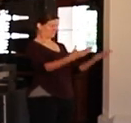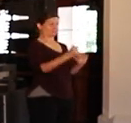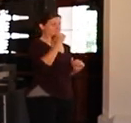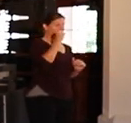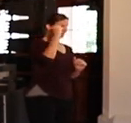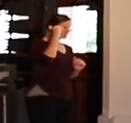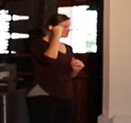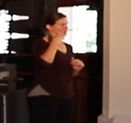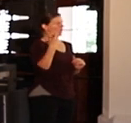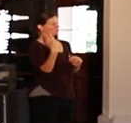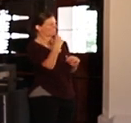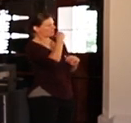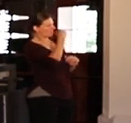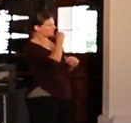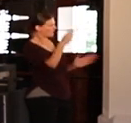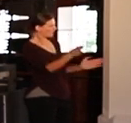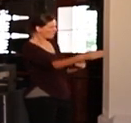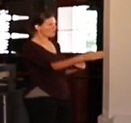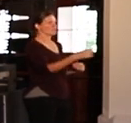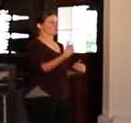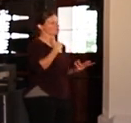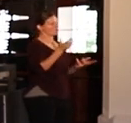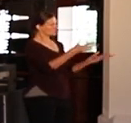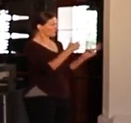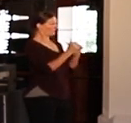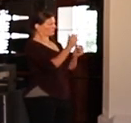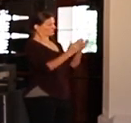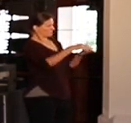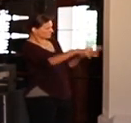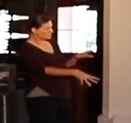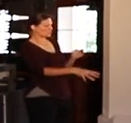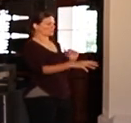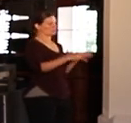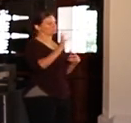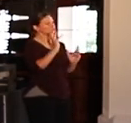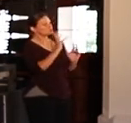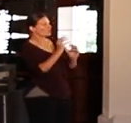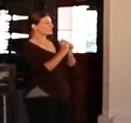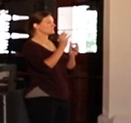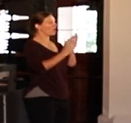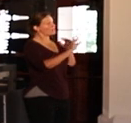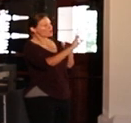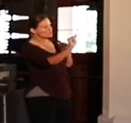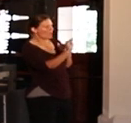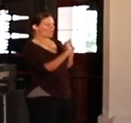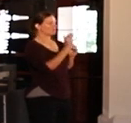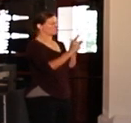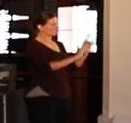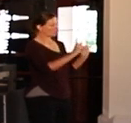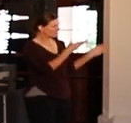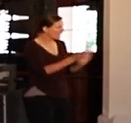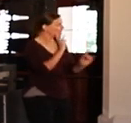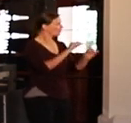Yesterday, I was in the dining hall and talking to a couple of the students, a couple of RAs, a couple of people planning for